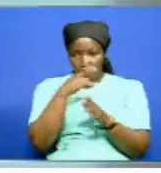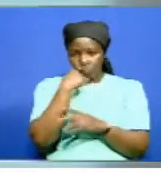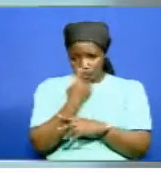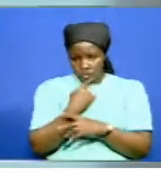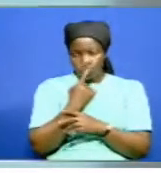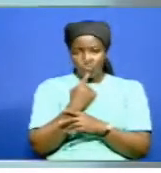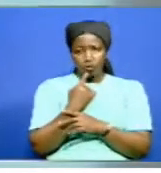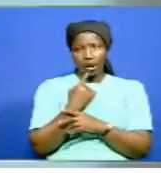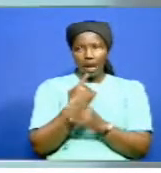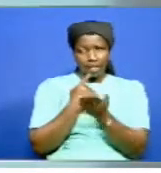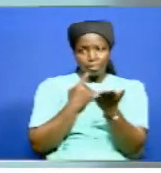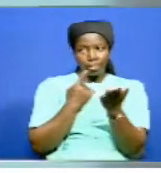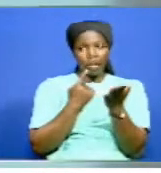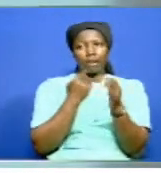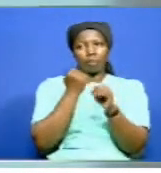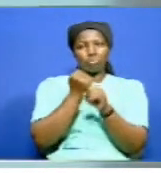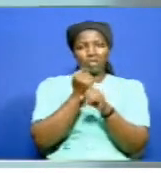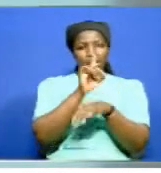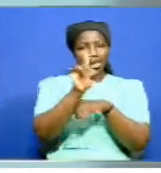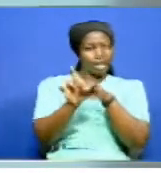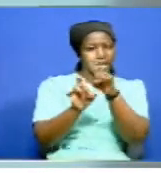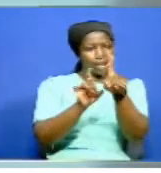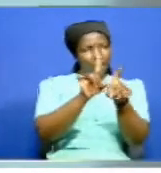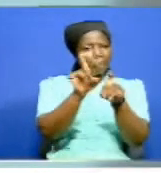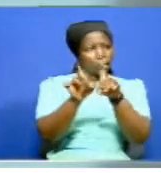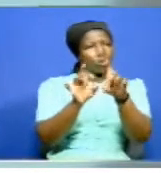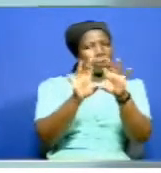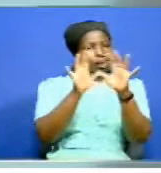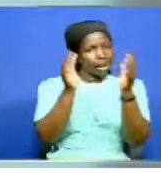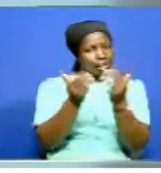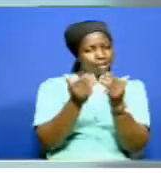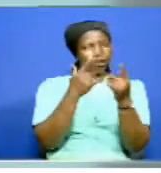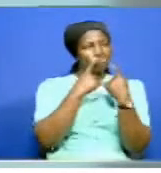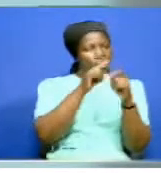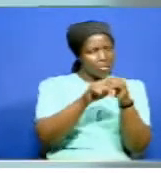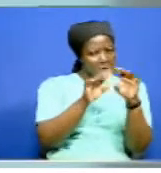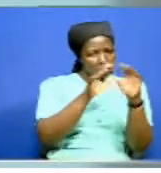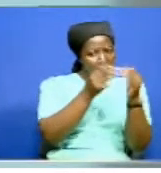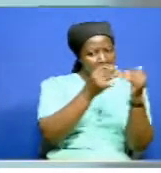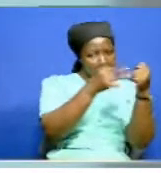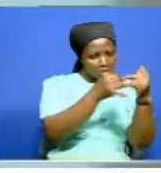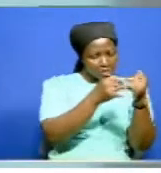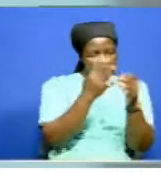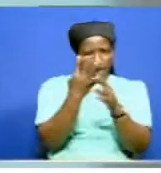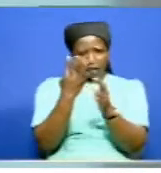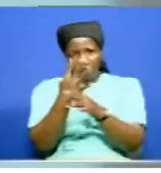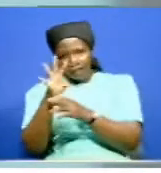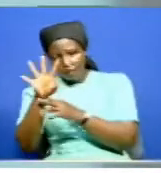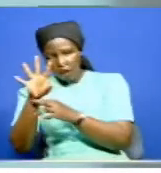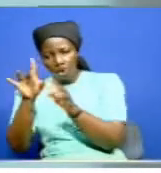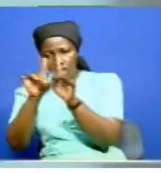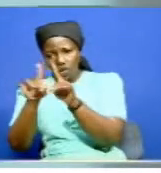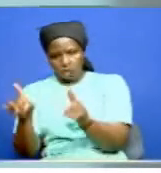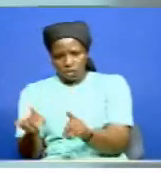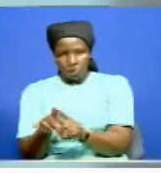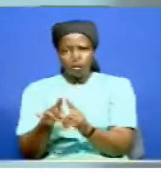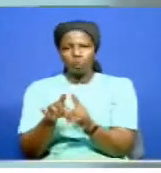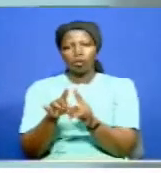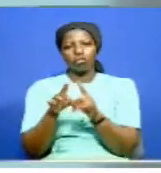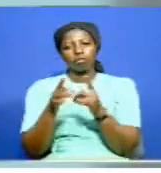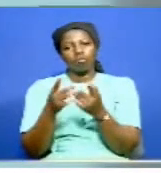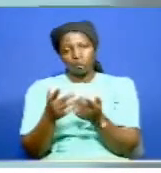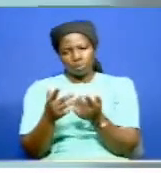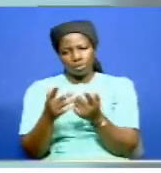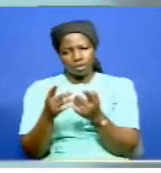the examination classes. We're talking about class 8, Form 4, and also